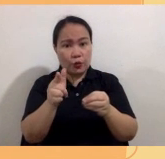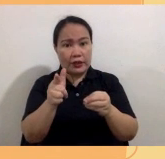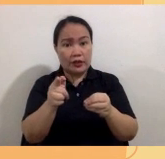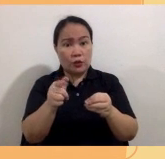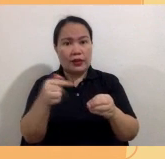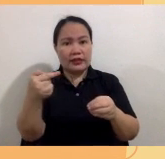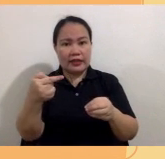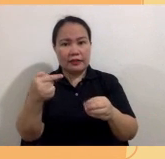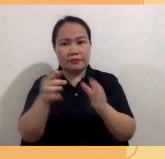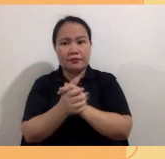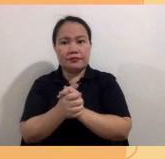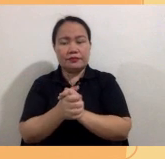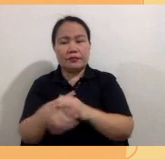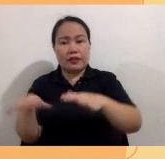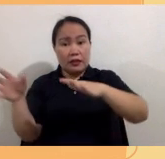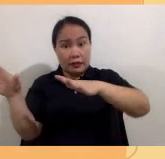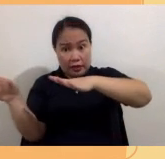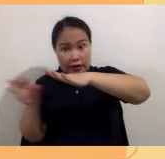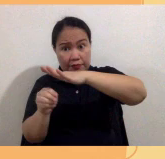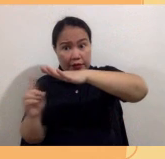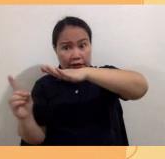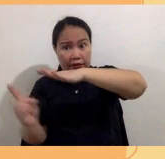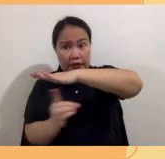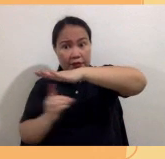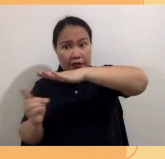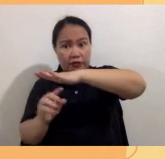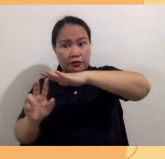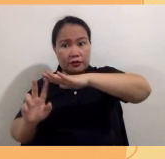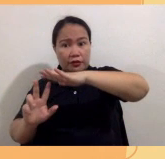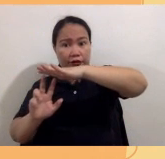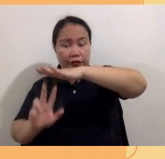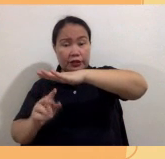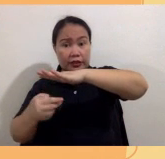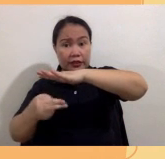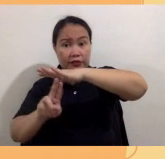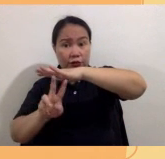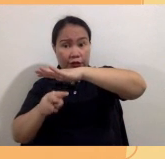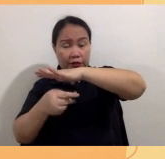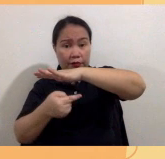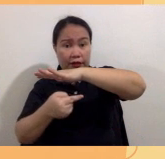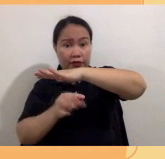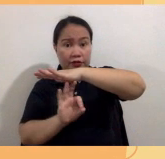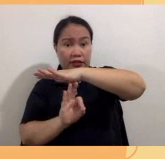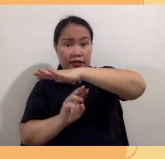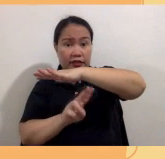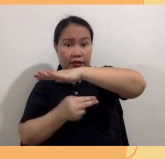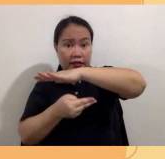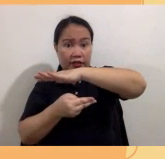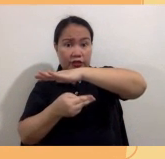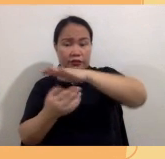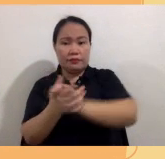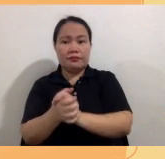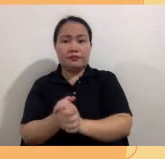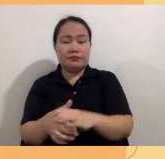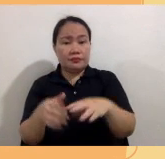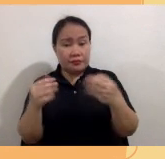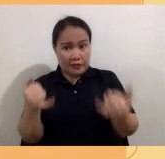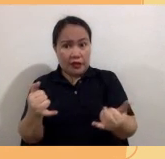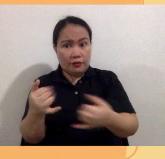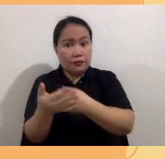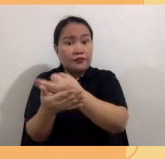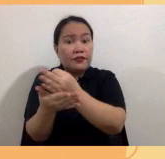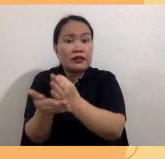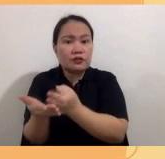the denominator, which is 3h squared minus 9h. Now, factor.